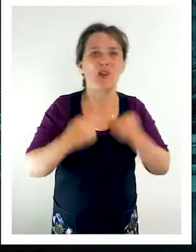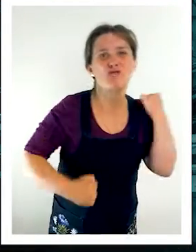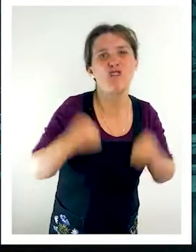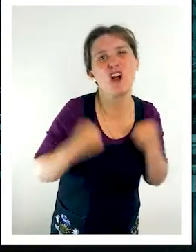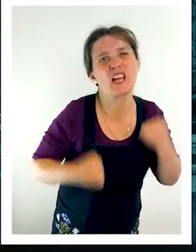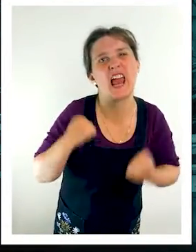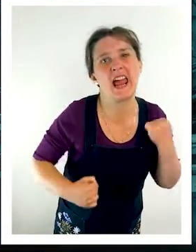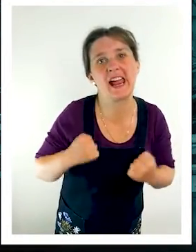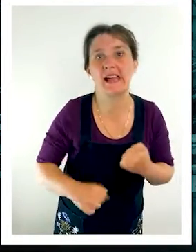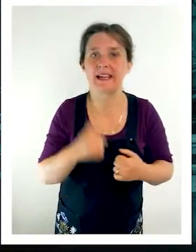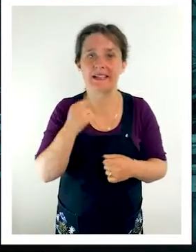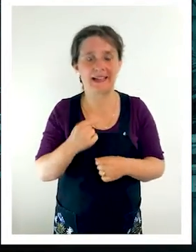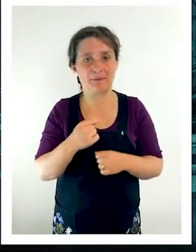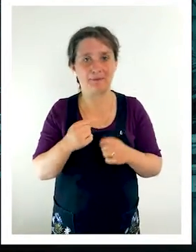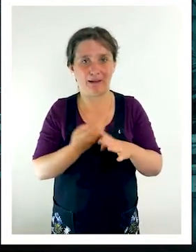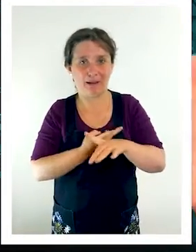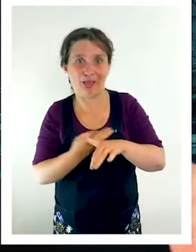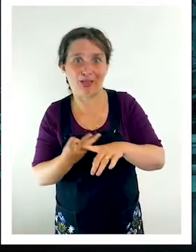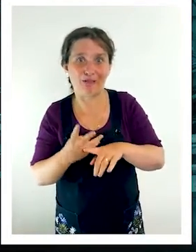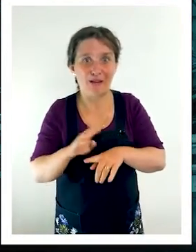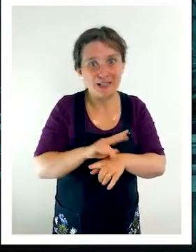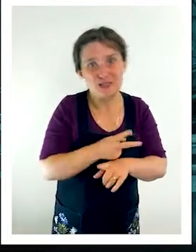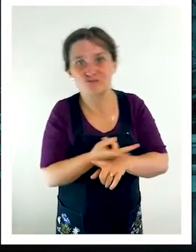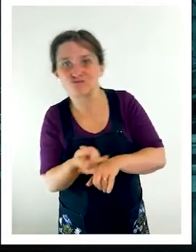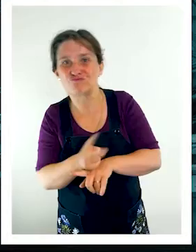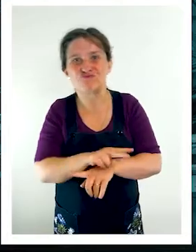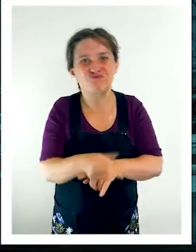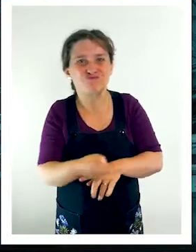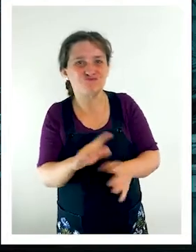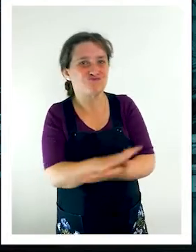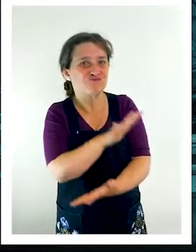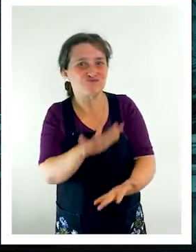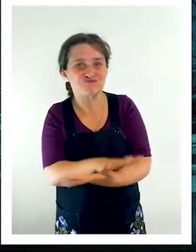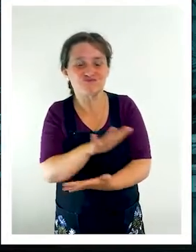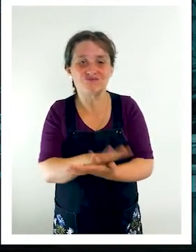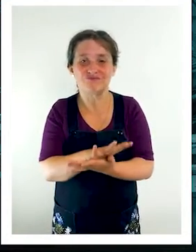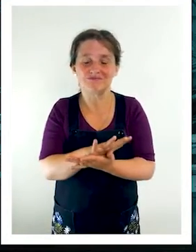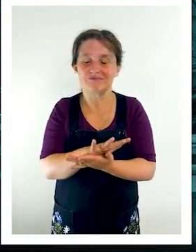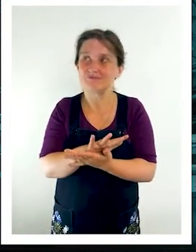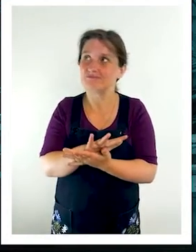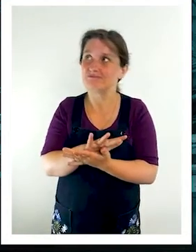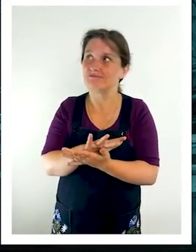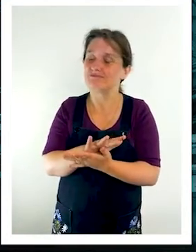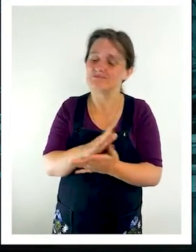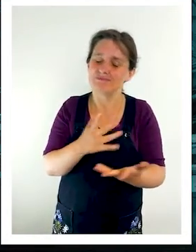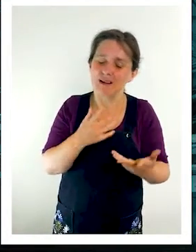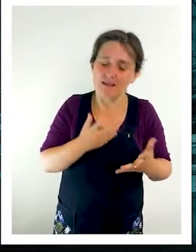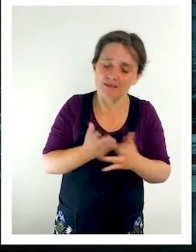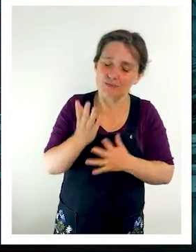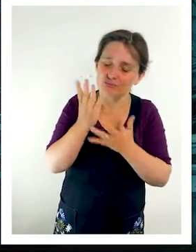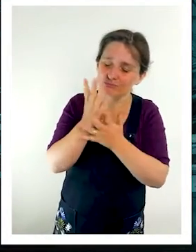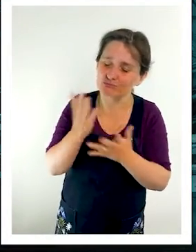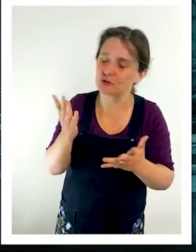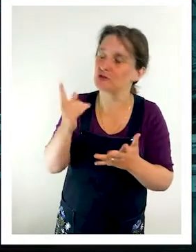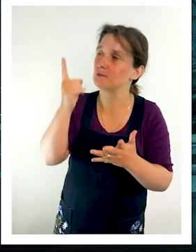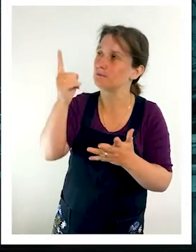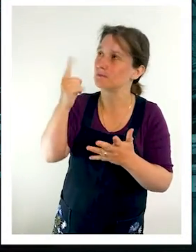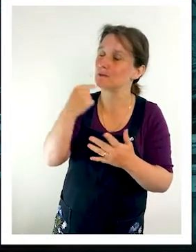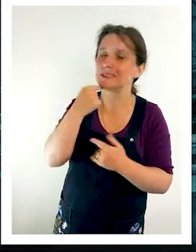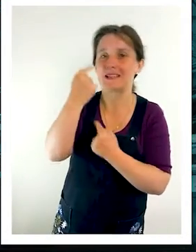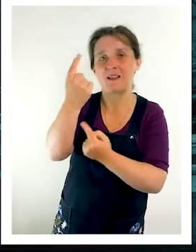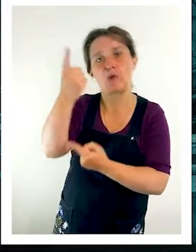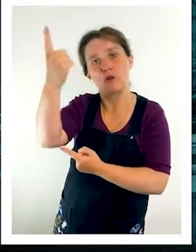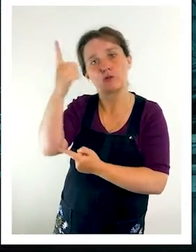lying in the grass. The important thing that all of these have in common is that we're telling God just how much we love